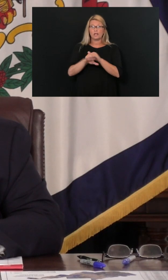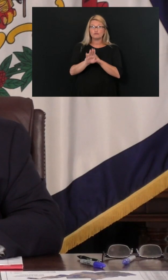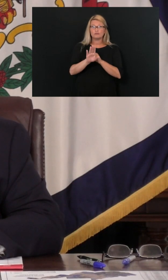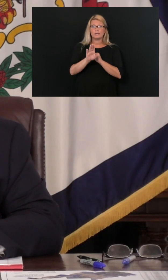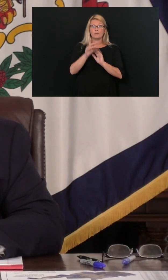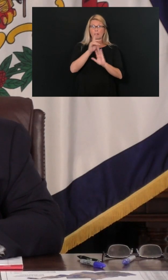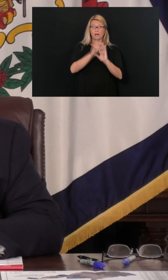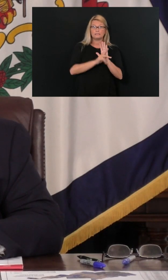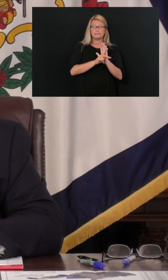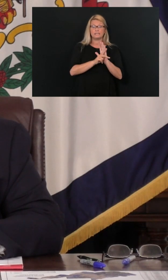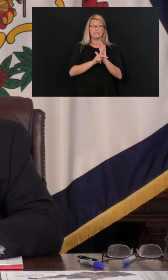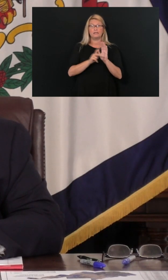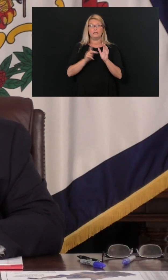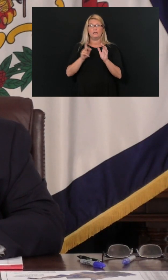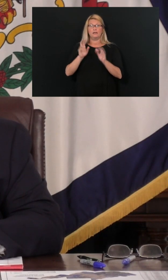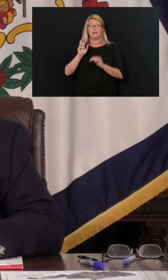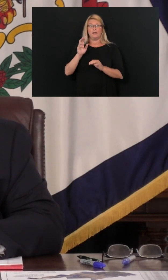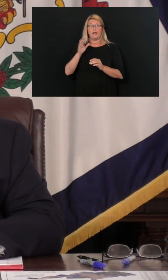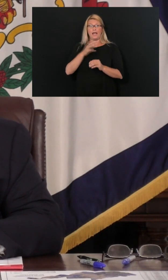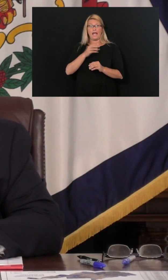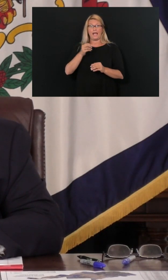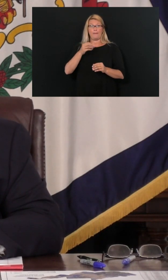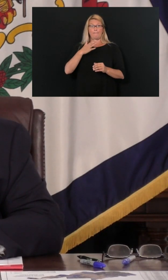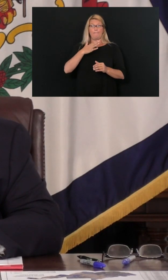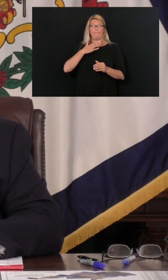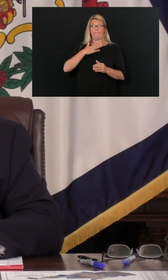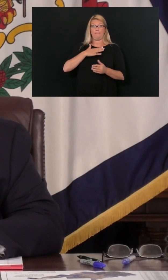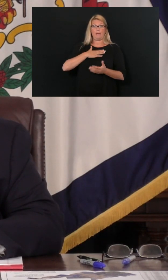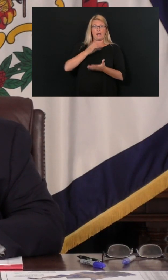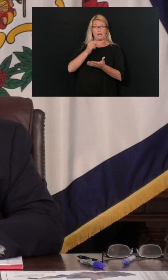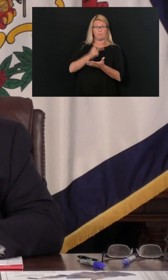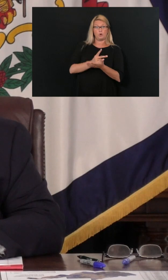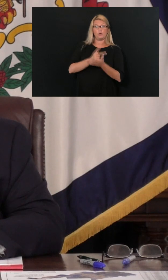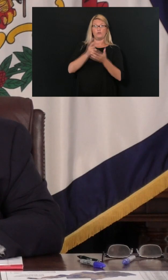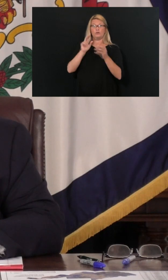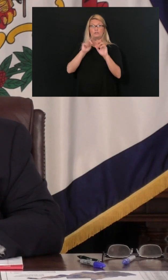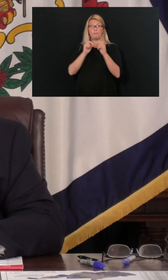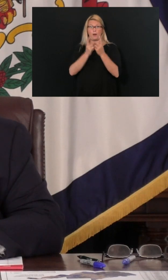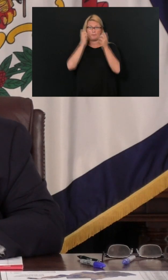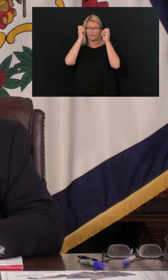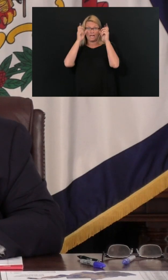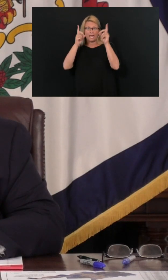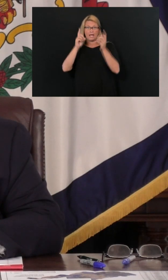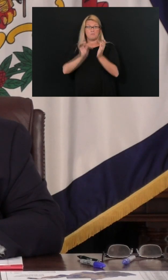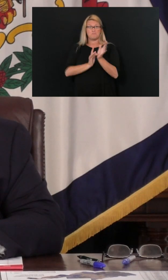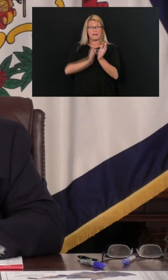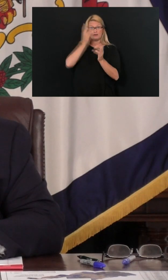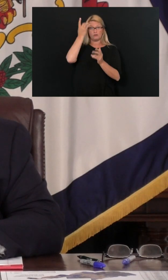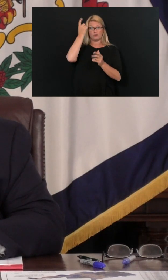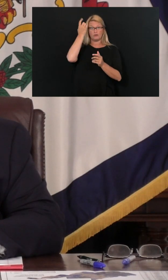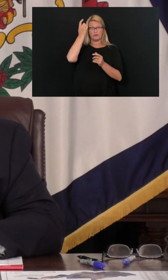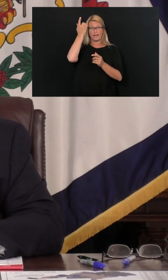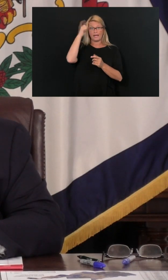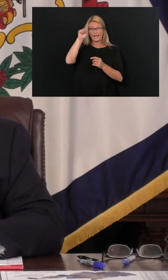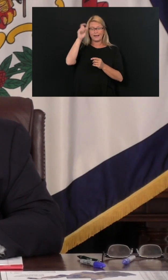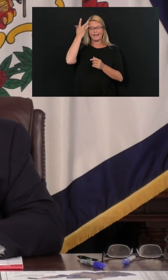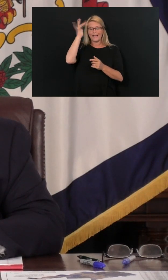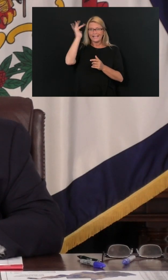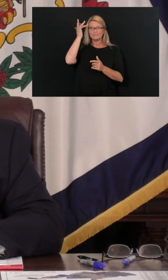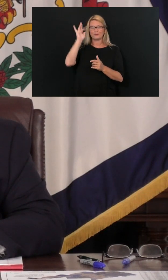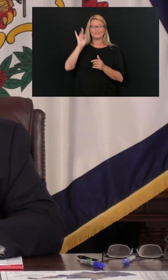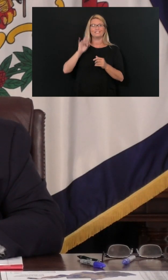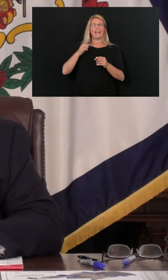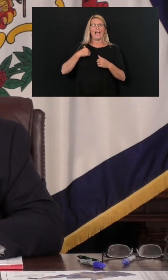my direction with the approval of the medical experts, the Department of Ed has modified the school reentry program